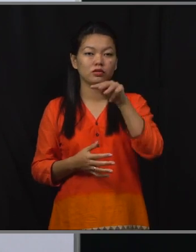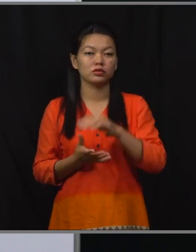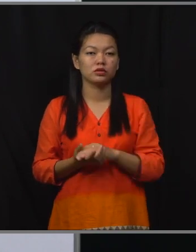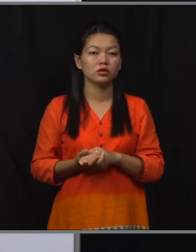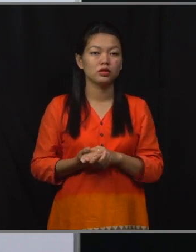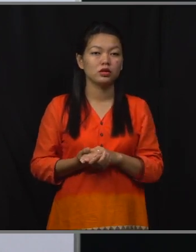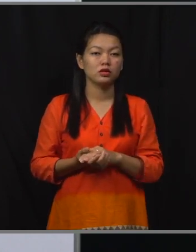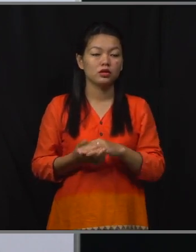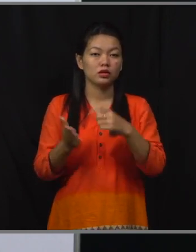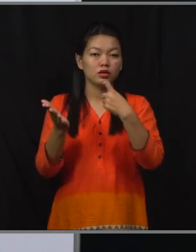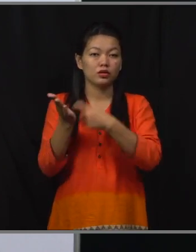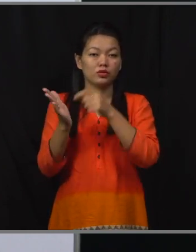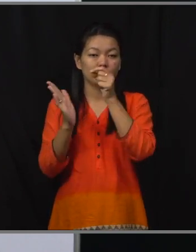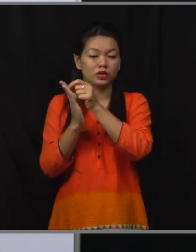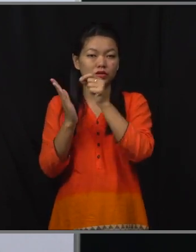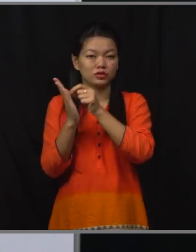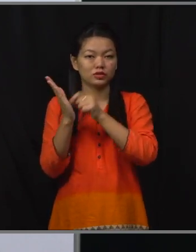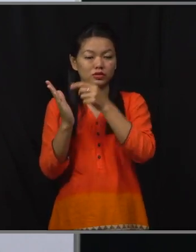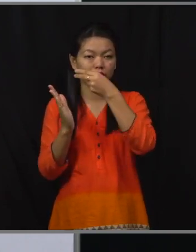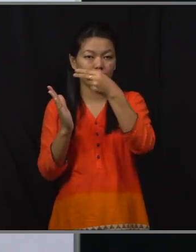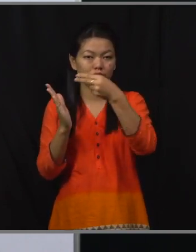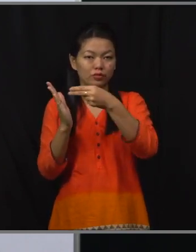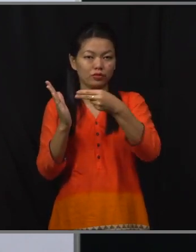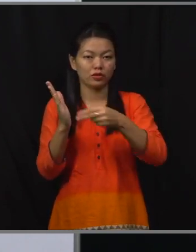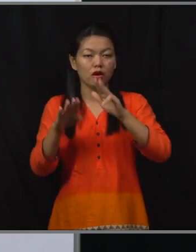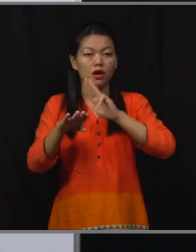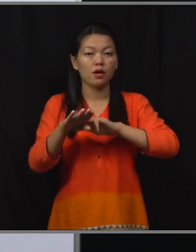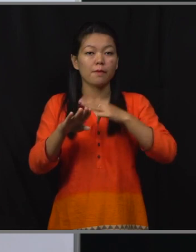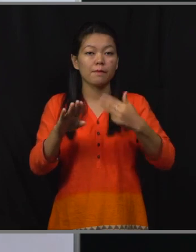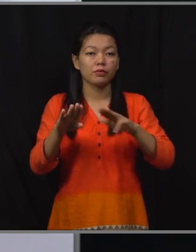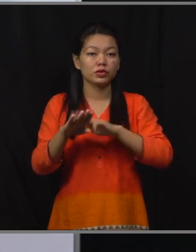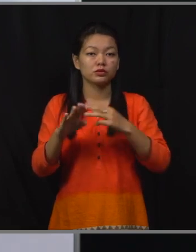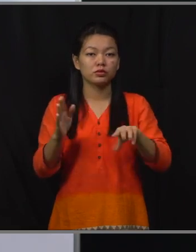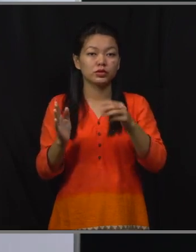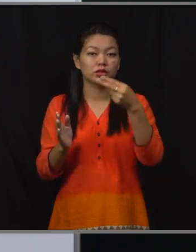fees, that is the fees that has been collected from the members.